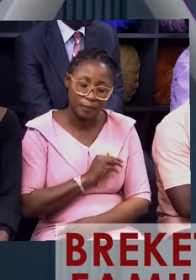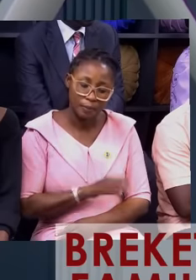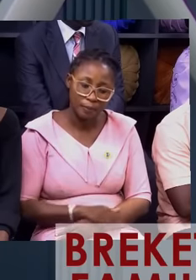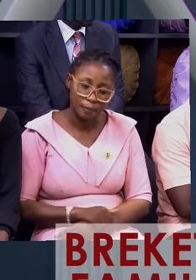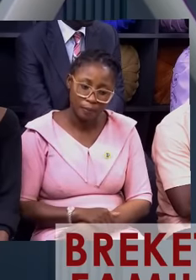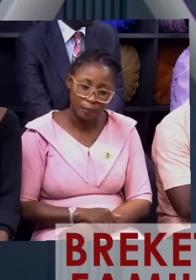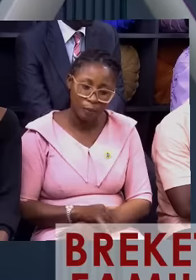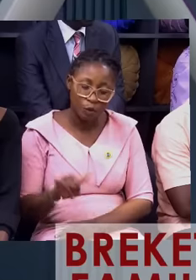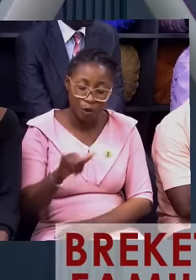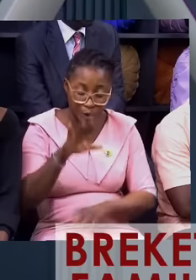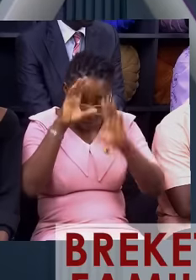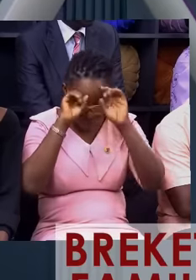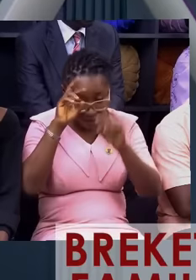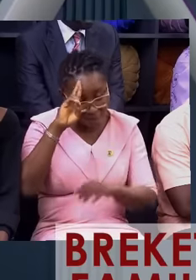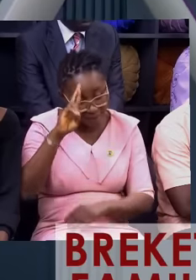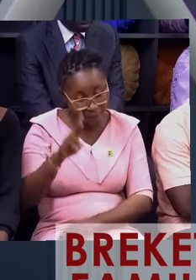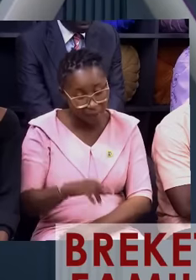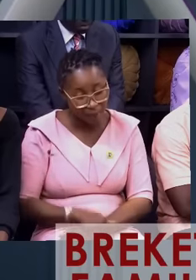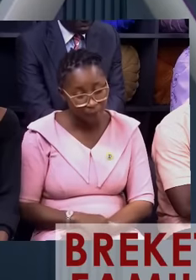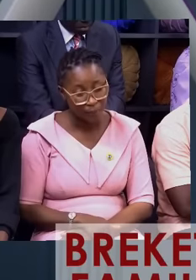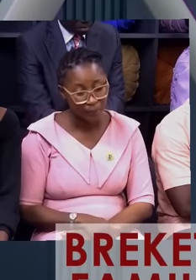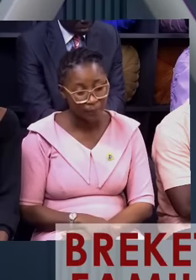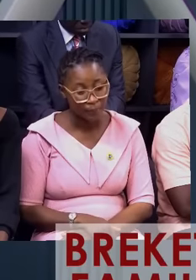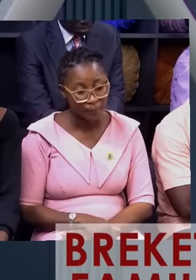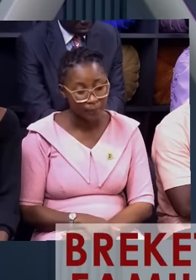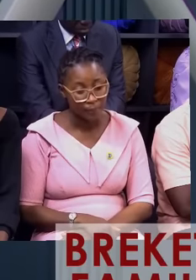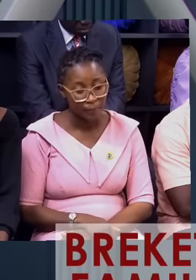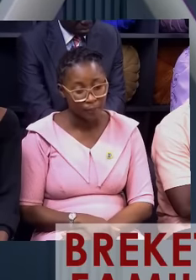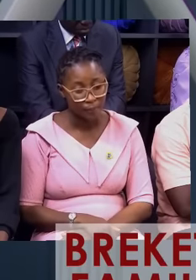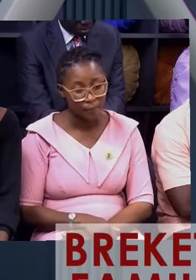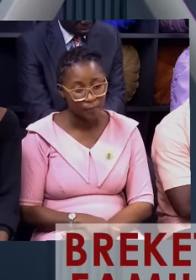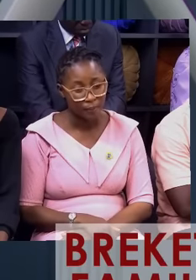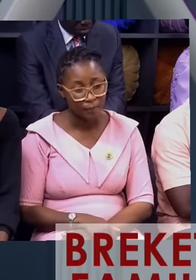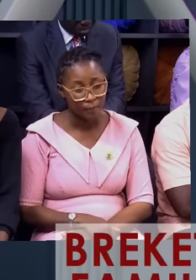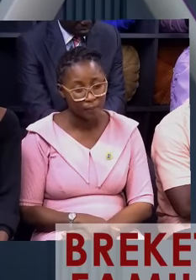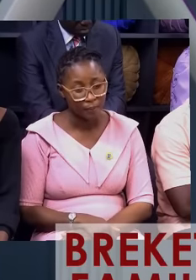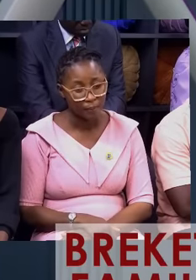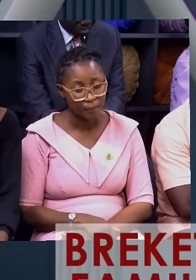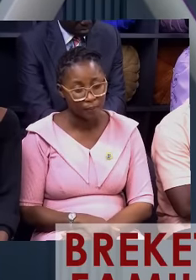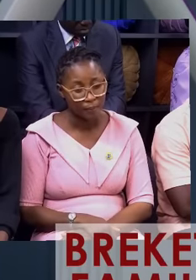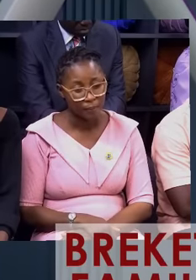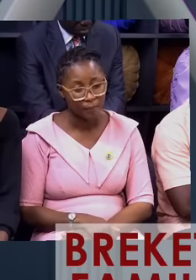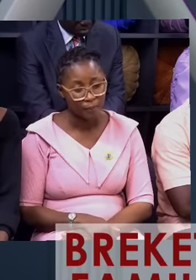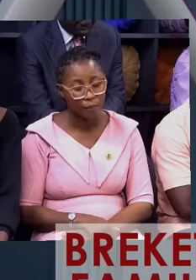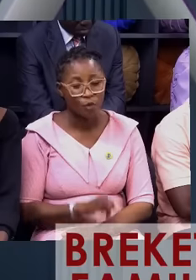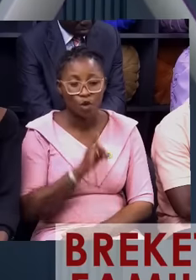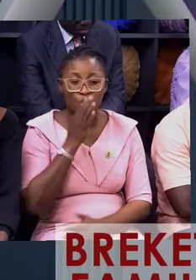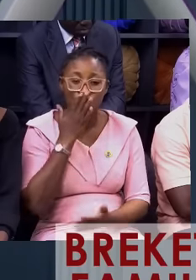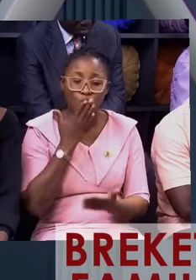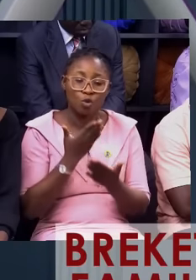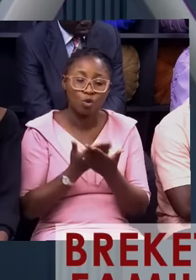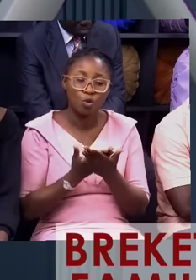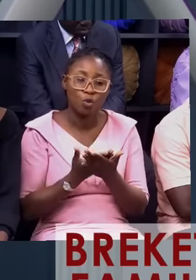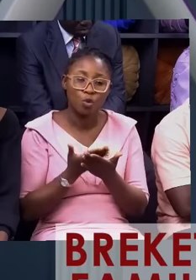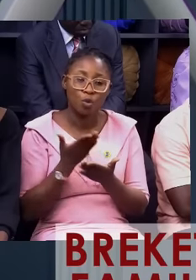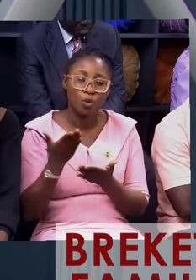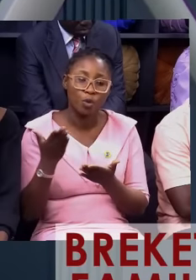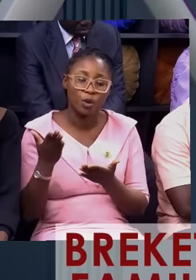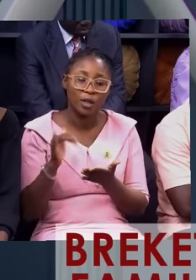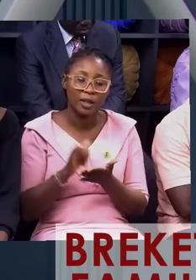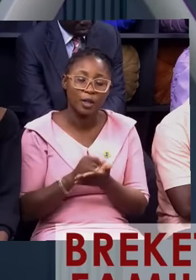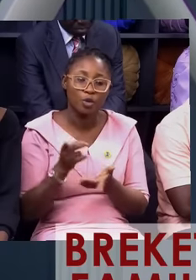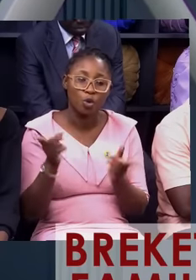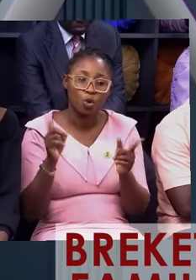the presid sir yes um it's a good thing that our ministers now they come